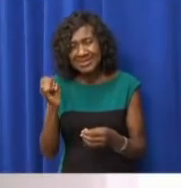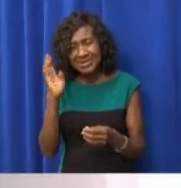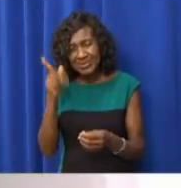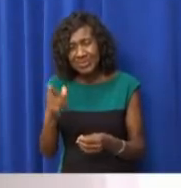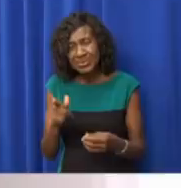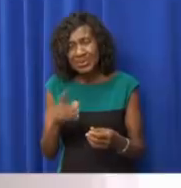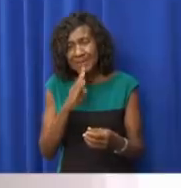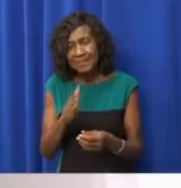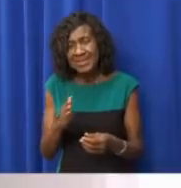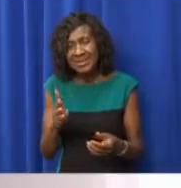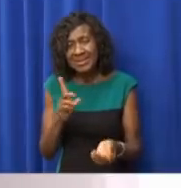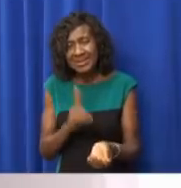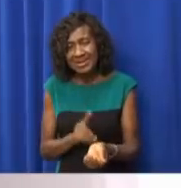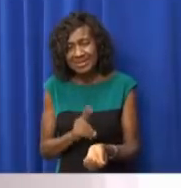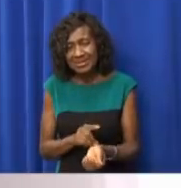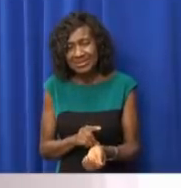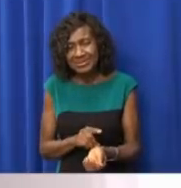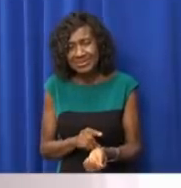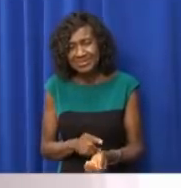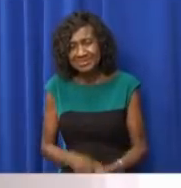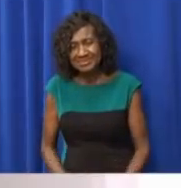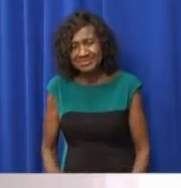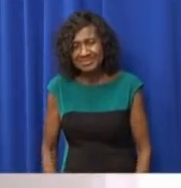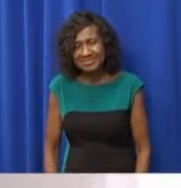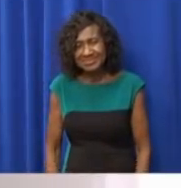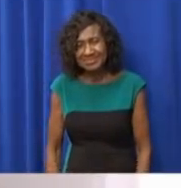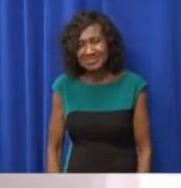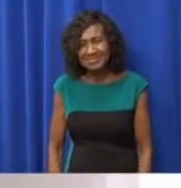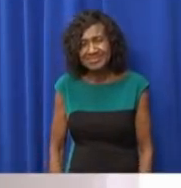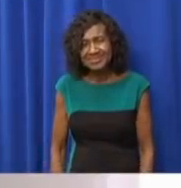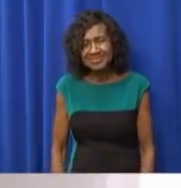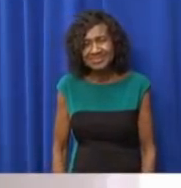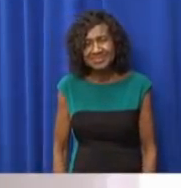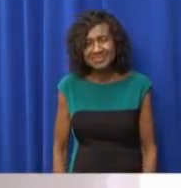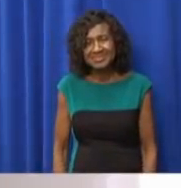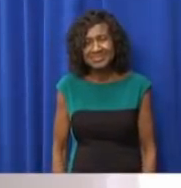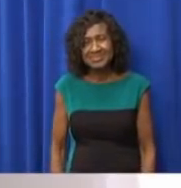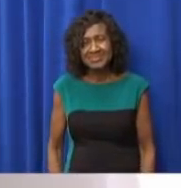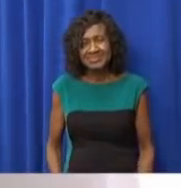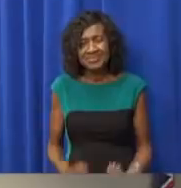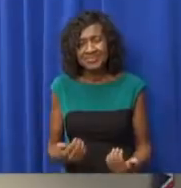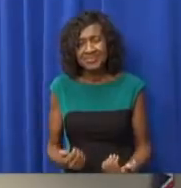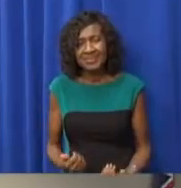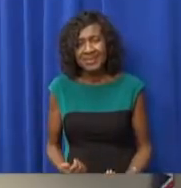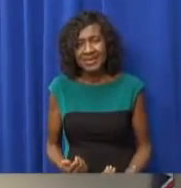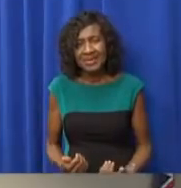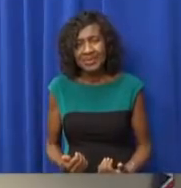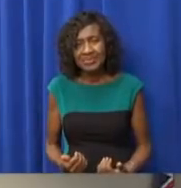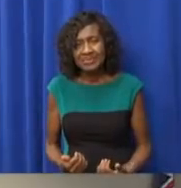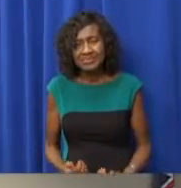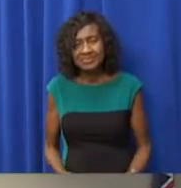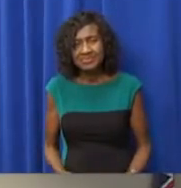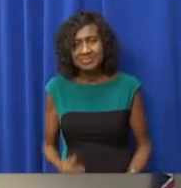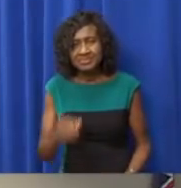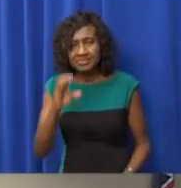Thank you very much for your. I'll ask Premier about that. All right, thank you, Ralph. We go now to CNS. Wendy, please go